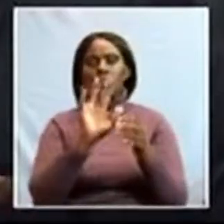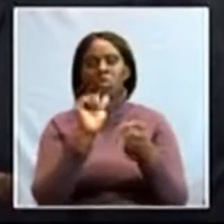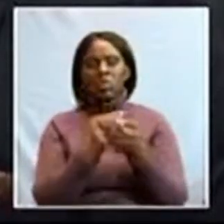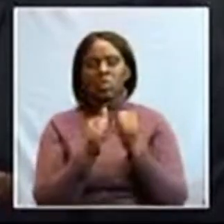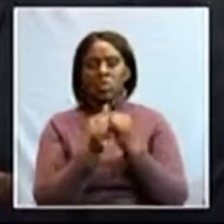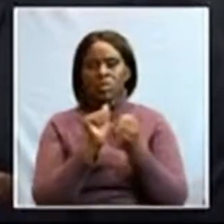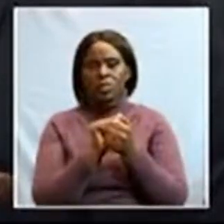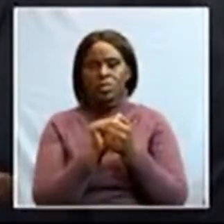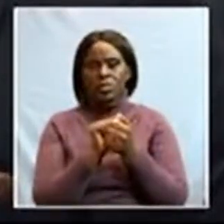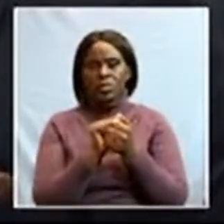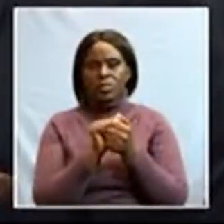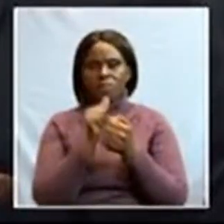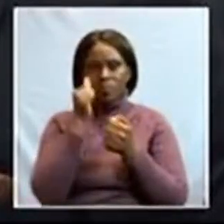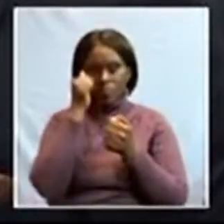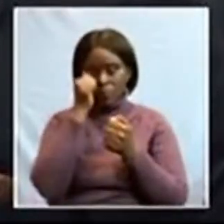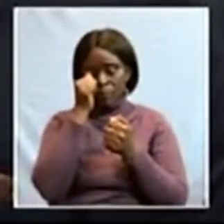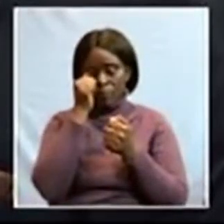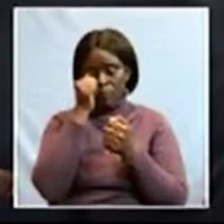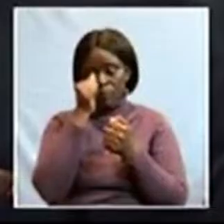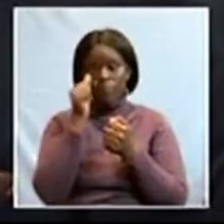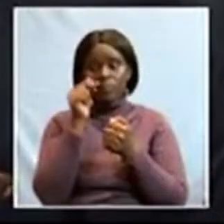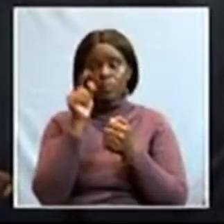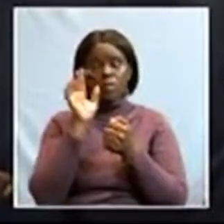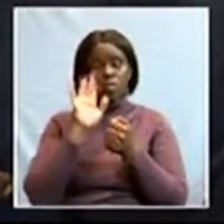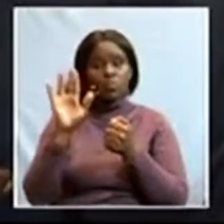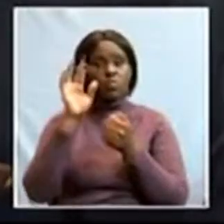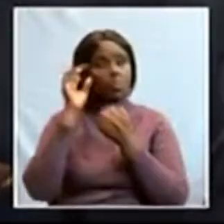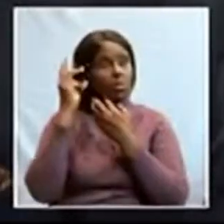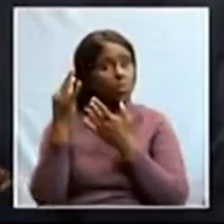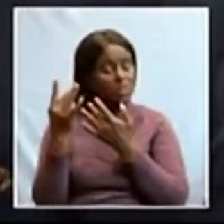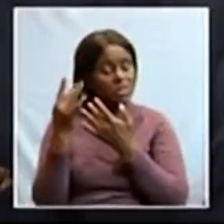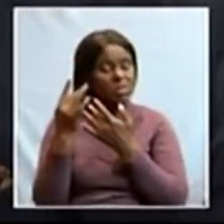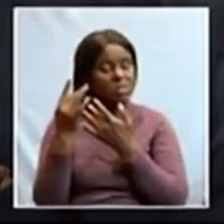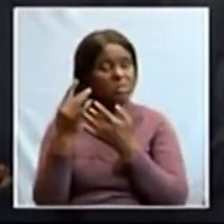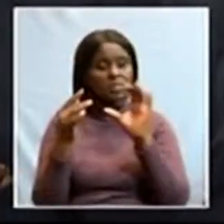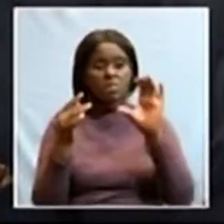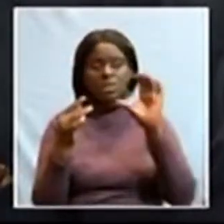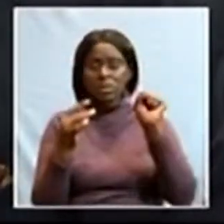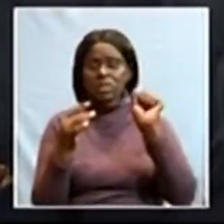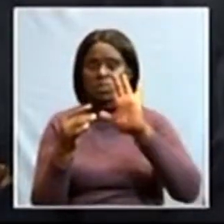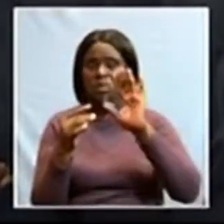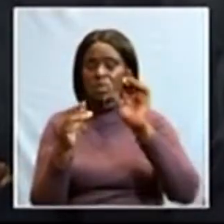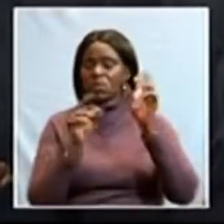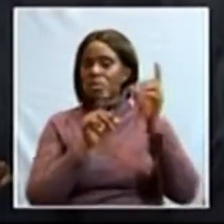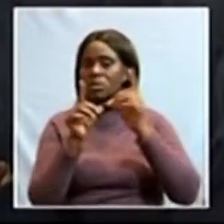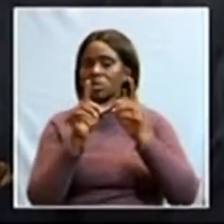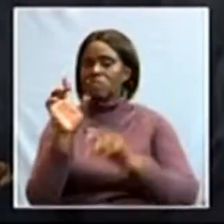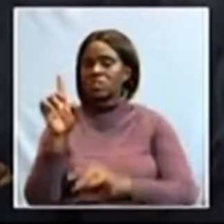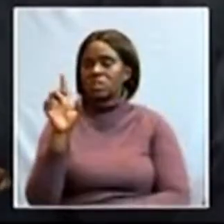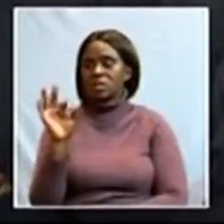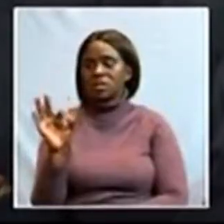problem. So, is it your wish, CS and the Director,